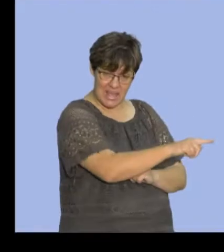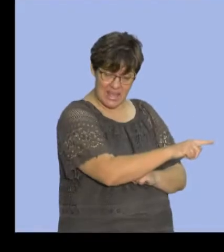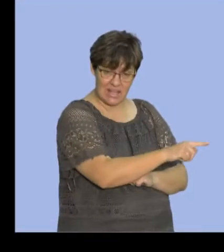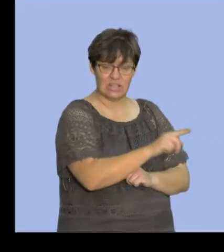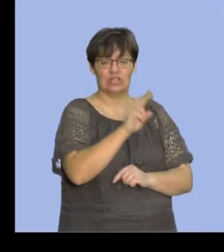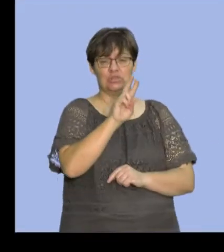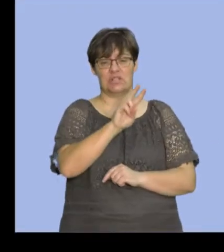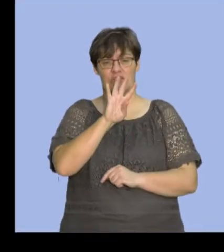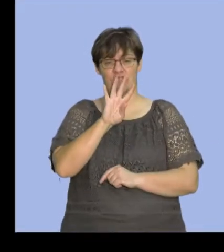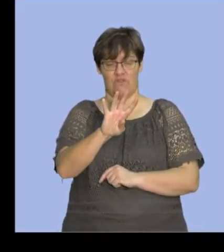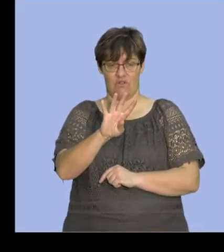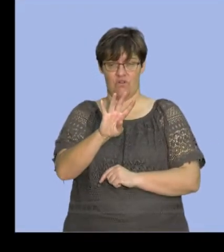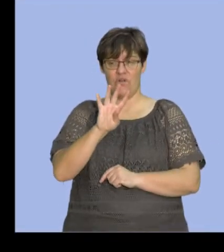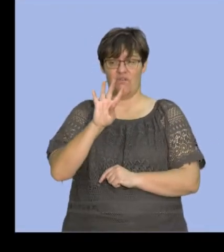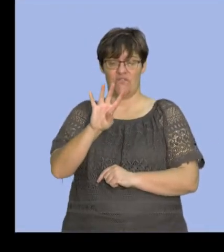was